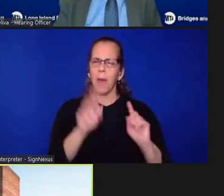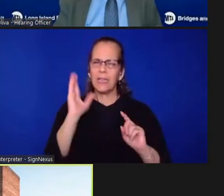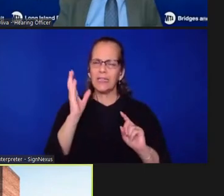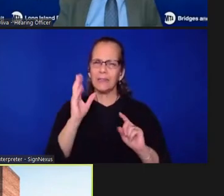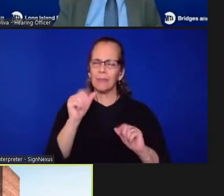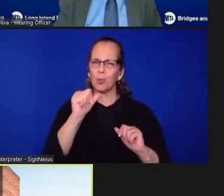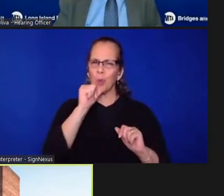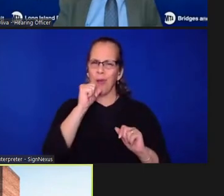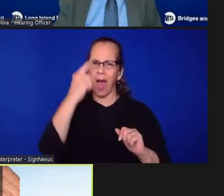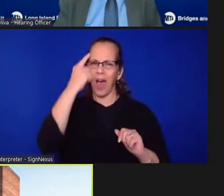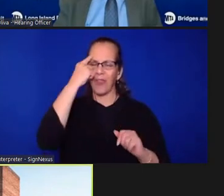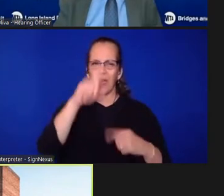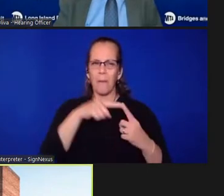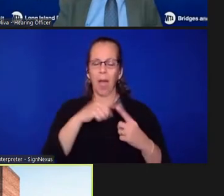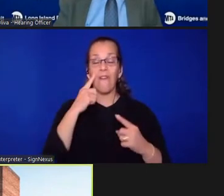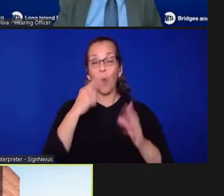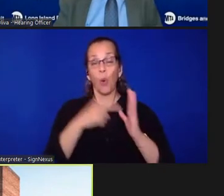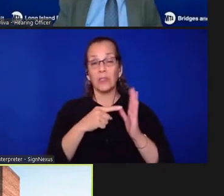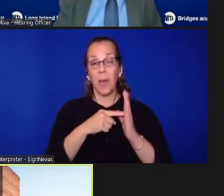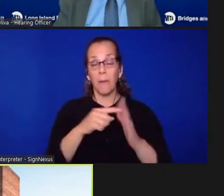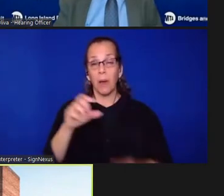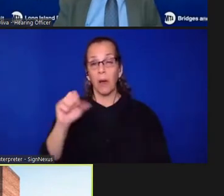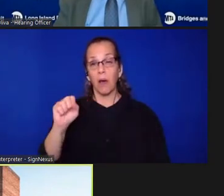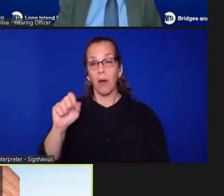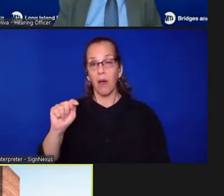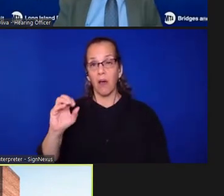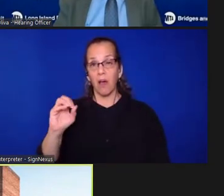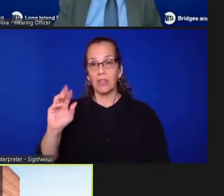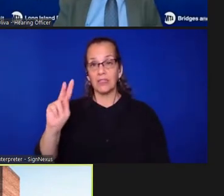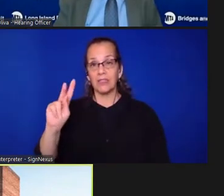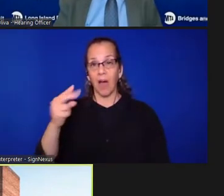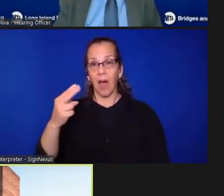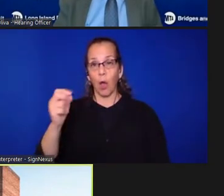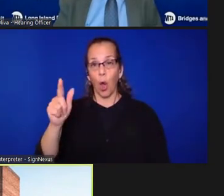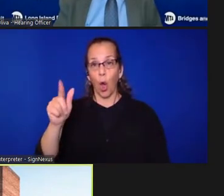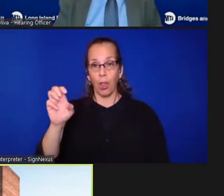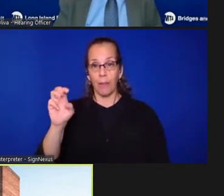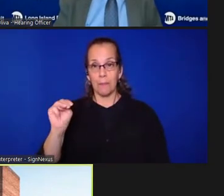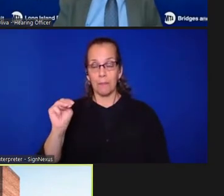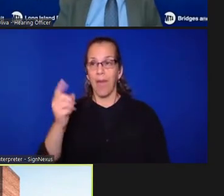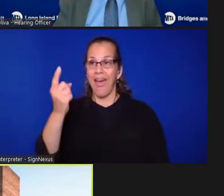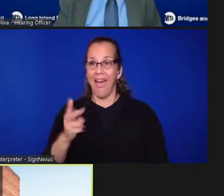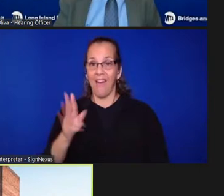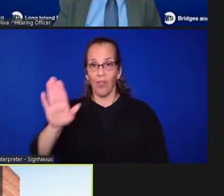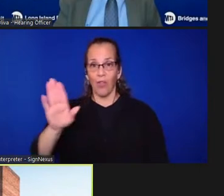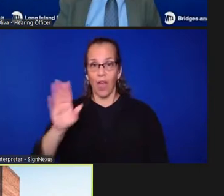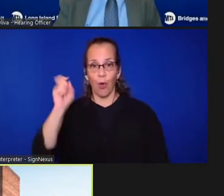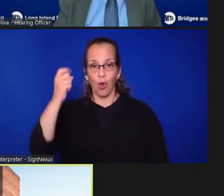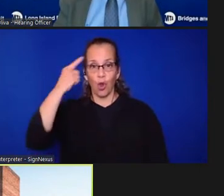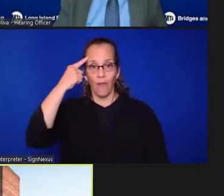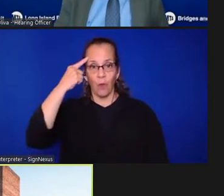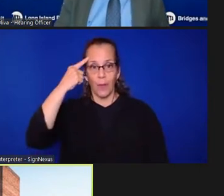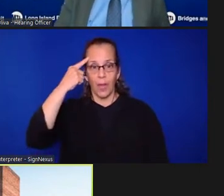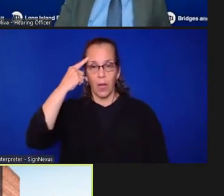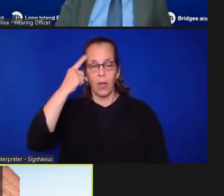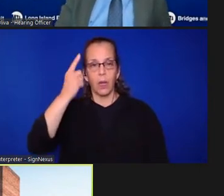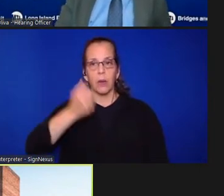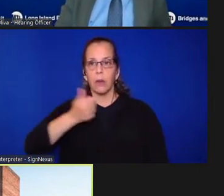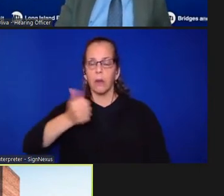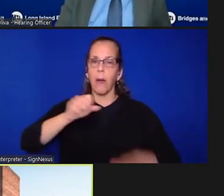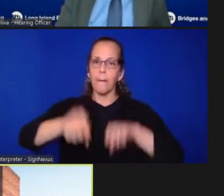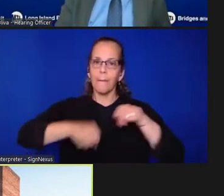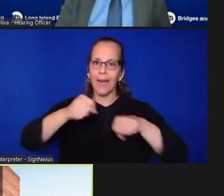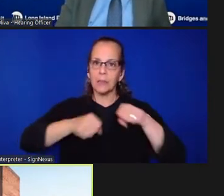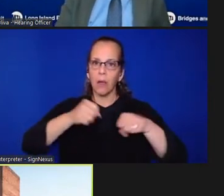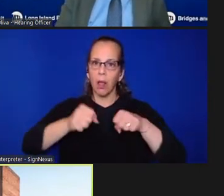in Stockholm the prime minister or you know half their government also rollerblades or bicycles to work so they apply the